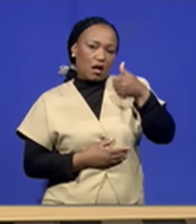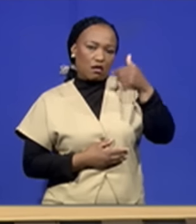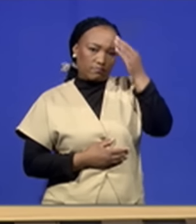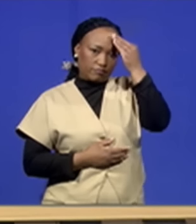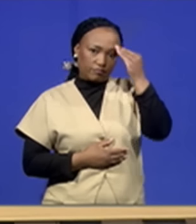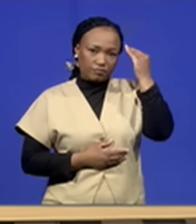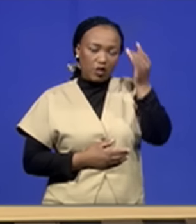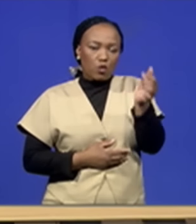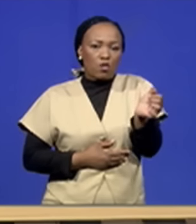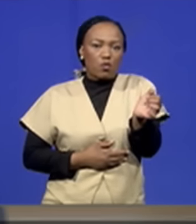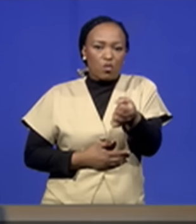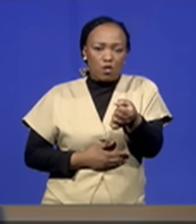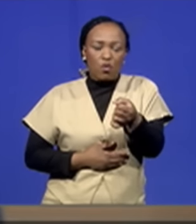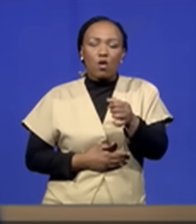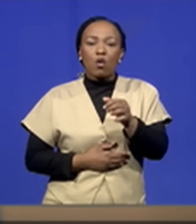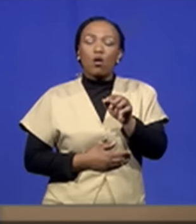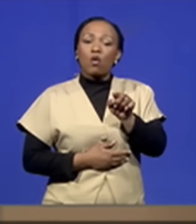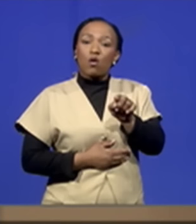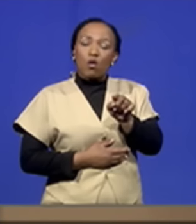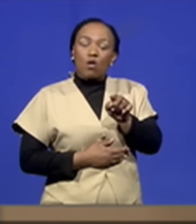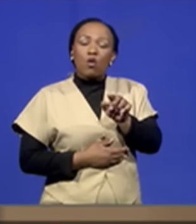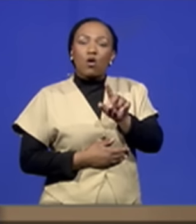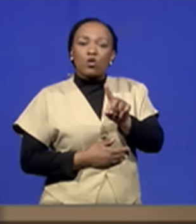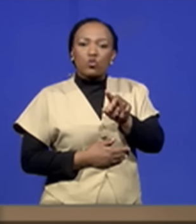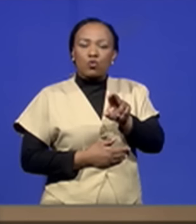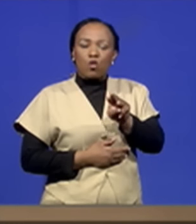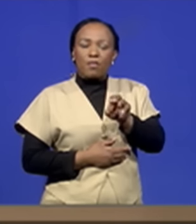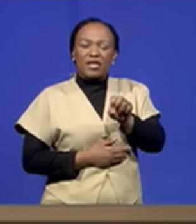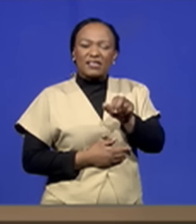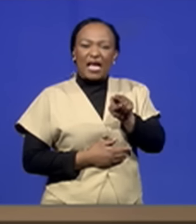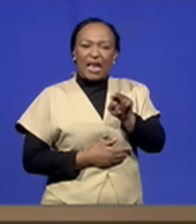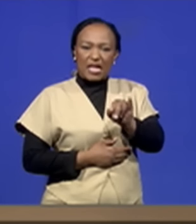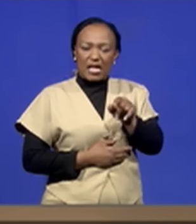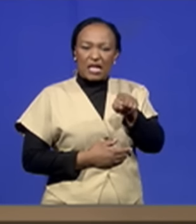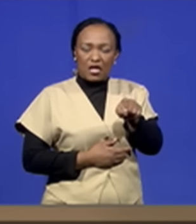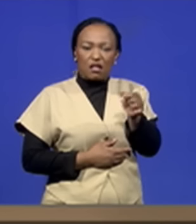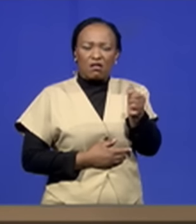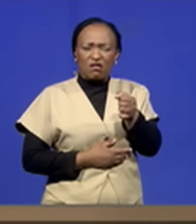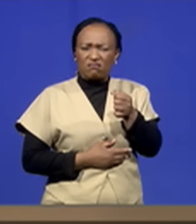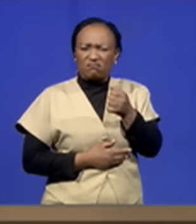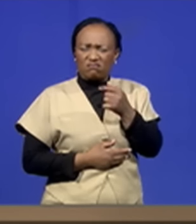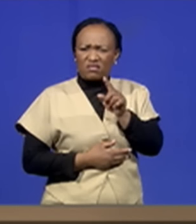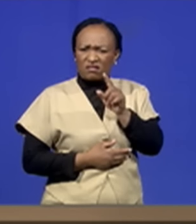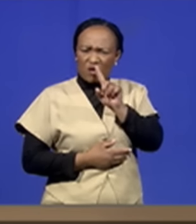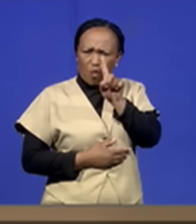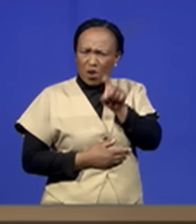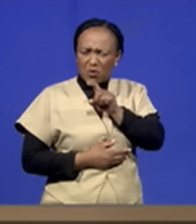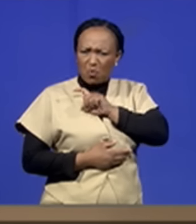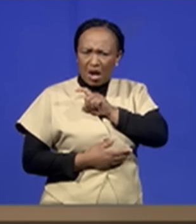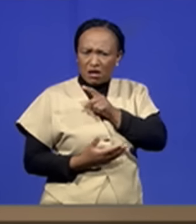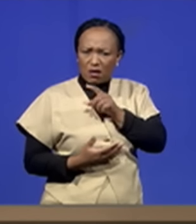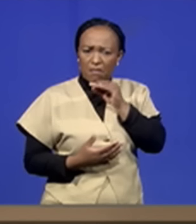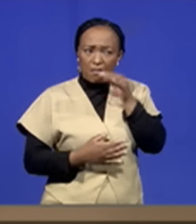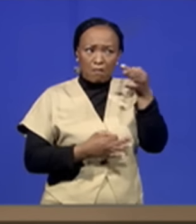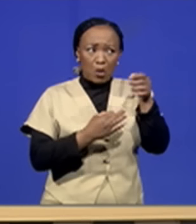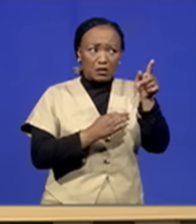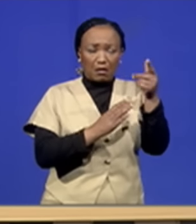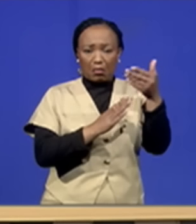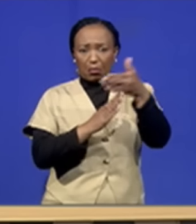Khumalo. Mme potso ke gore ke eng se se tlhotlheleditseng se a ke itshonyong kwa